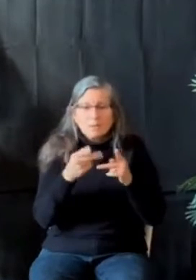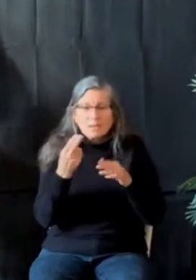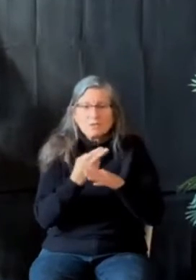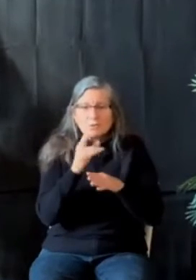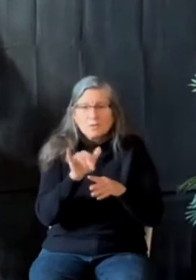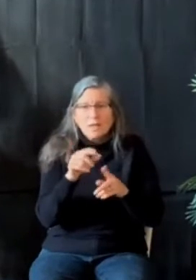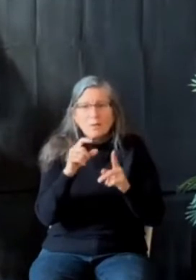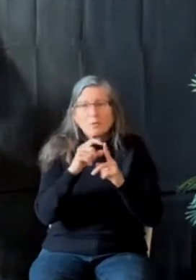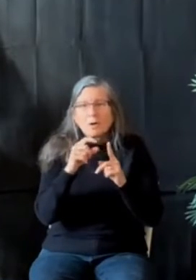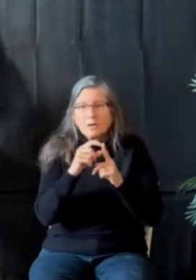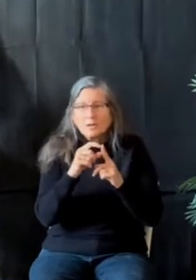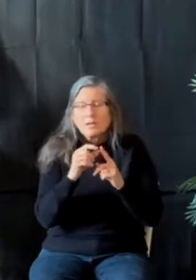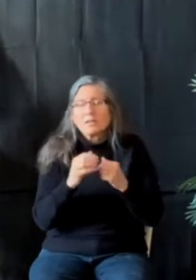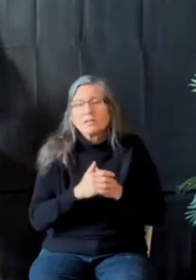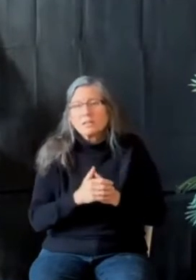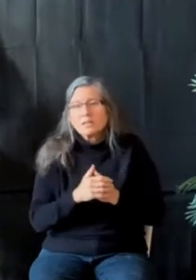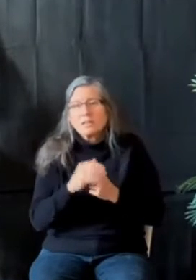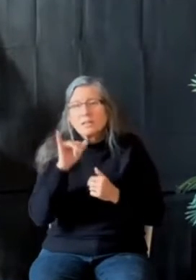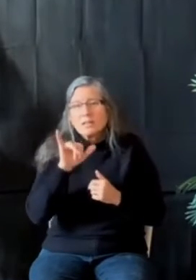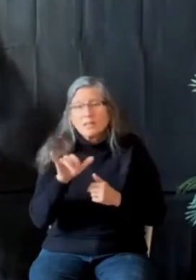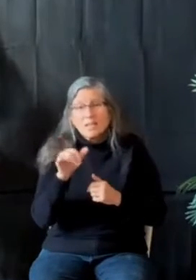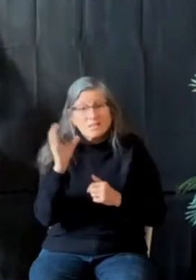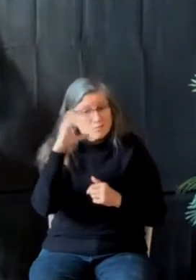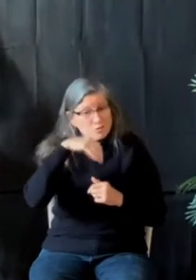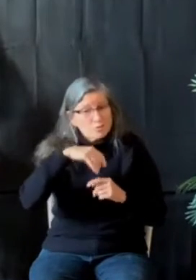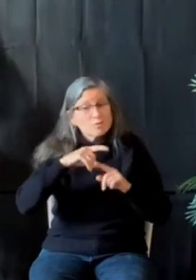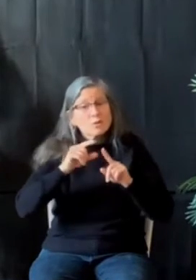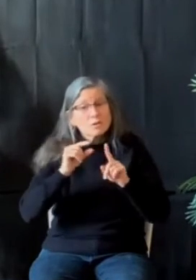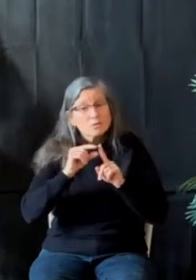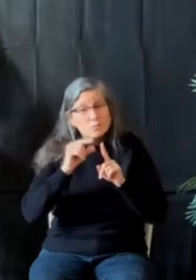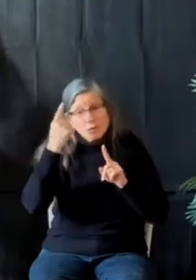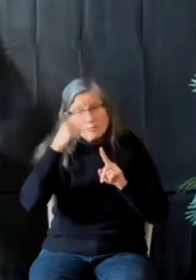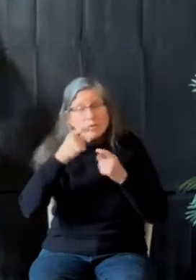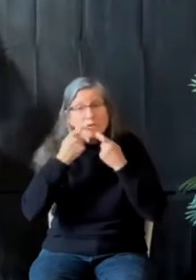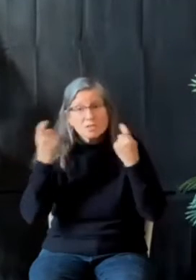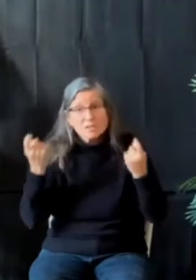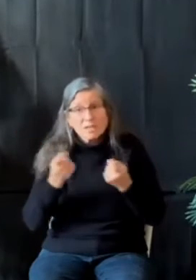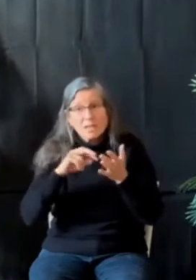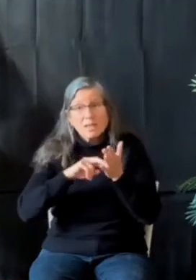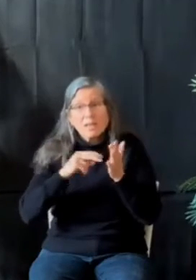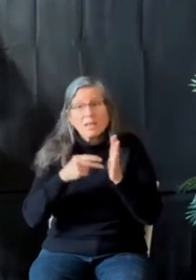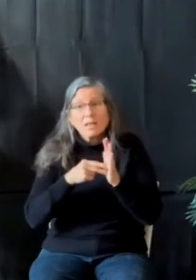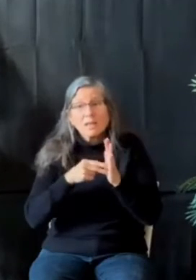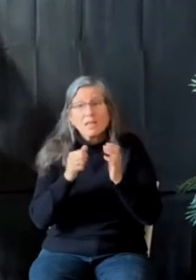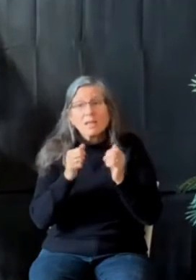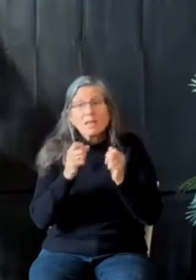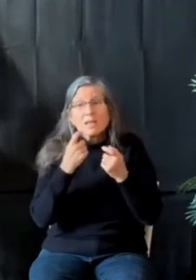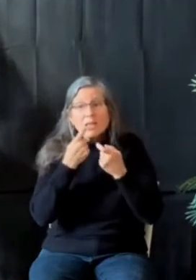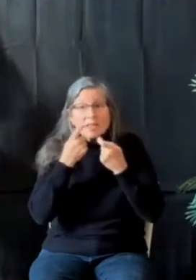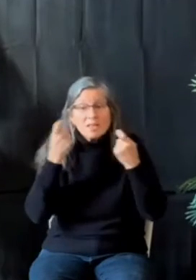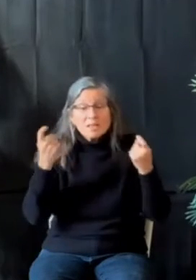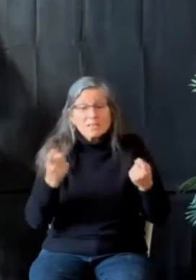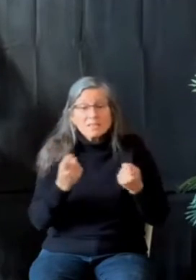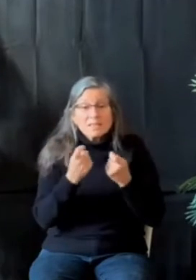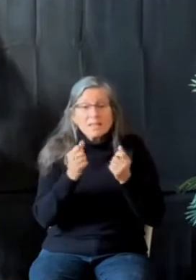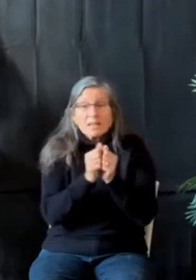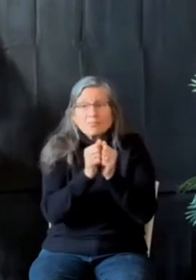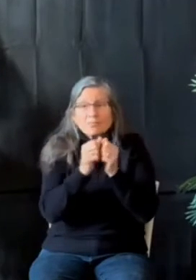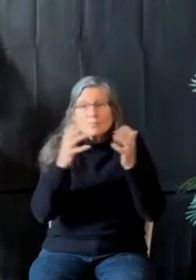used. Anamartitas is an unusual word for sin. It means sinless,